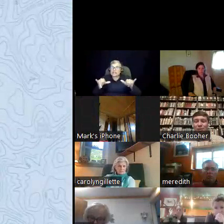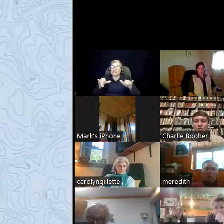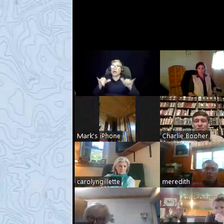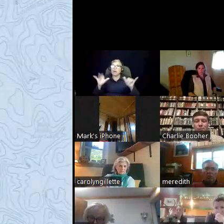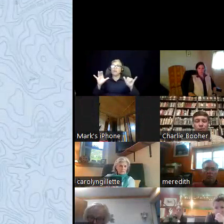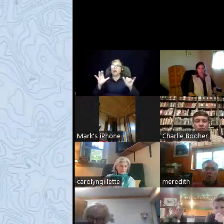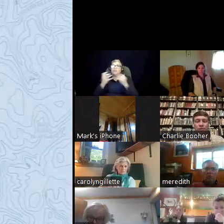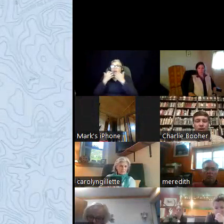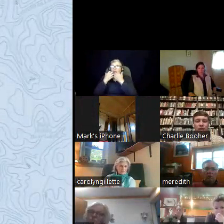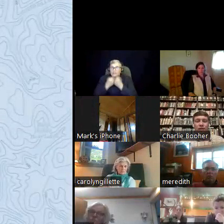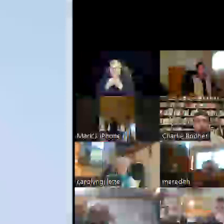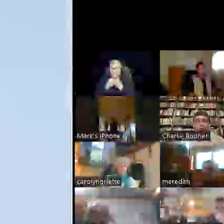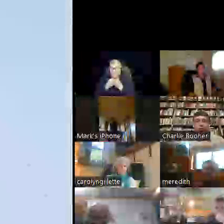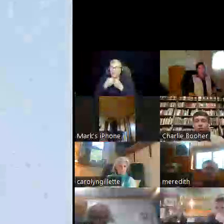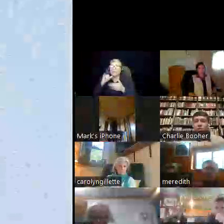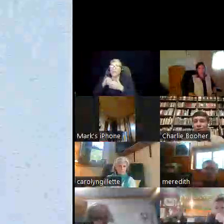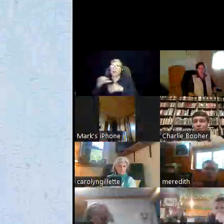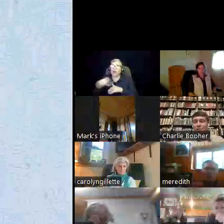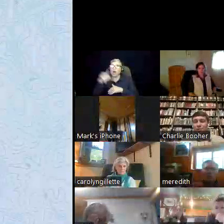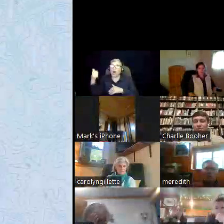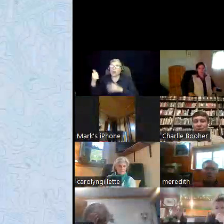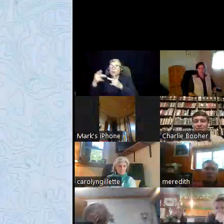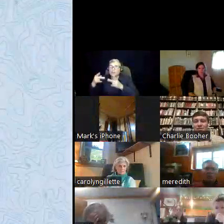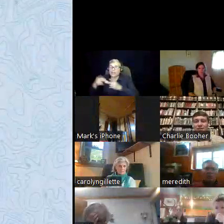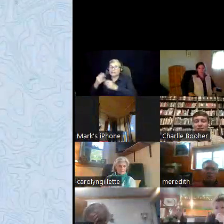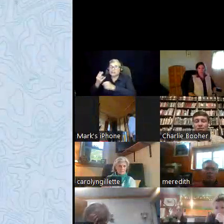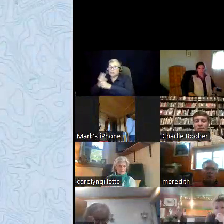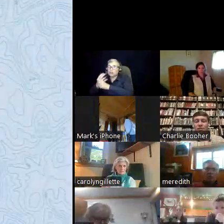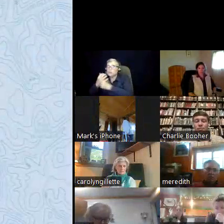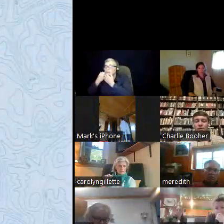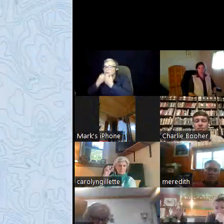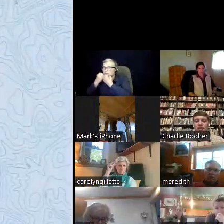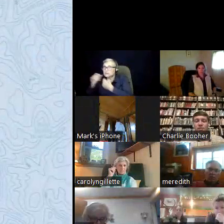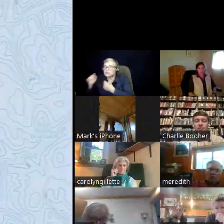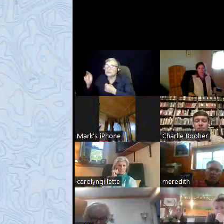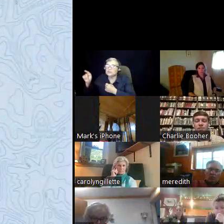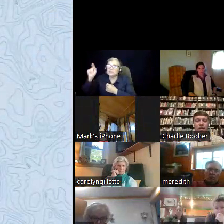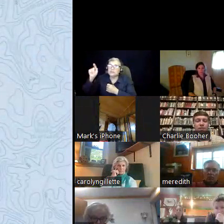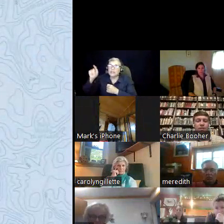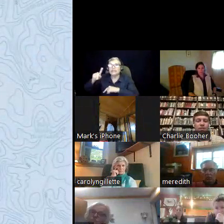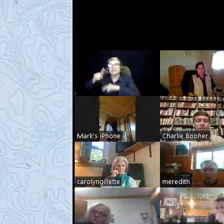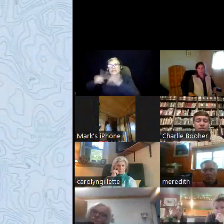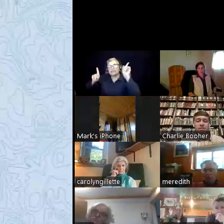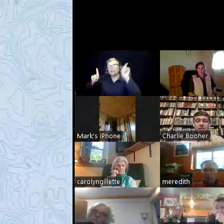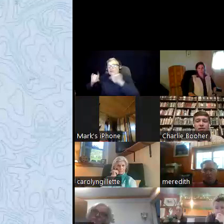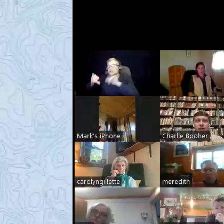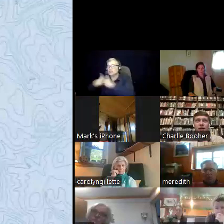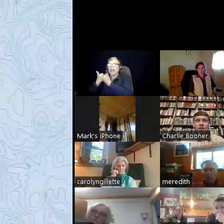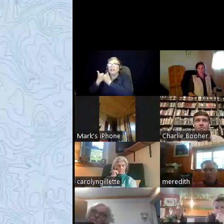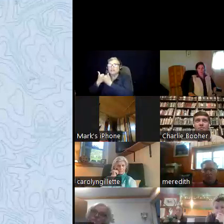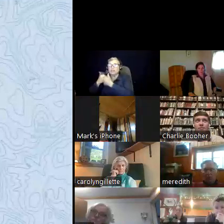in other parts of the world where different challenges are being faced. Different parts of Eastern and Southern Africa that